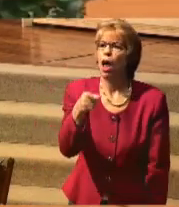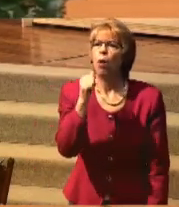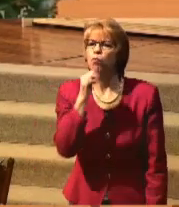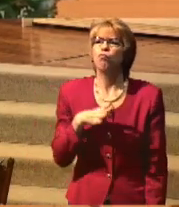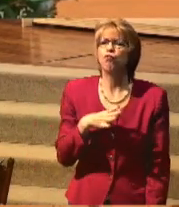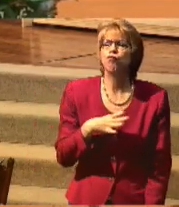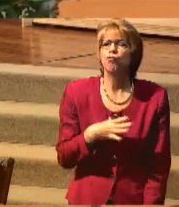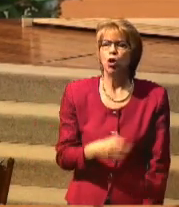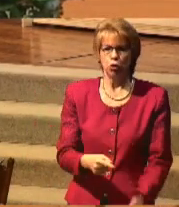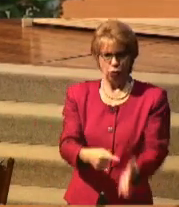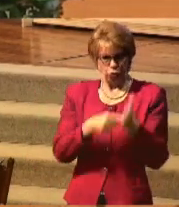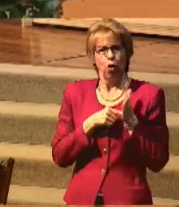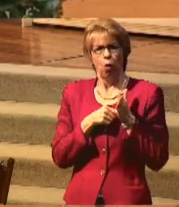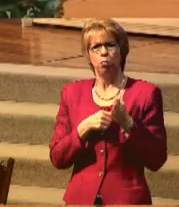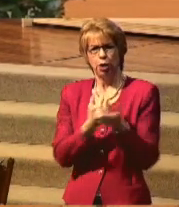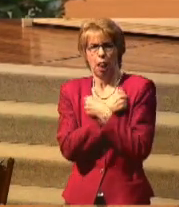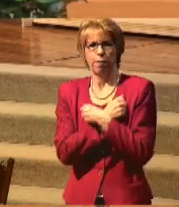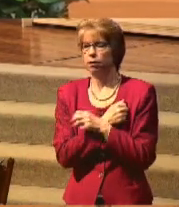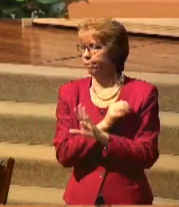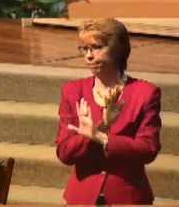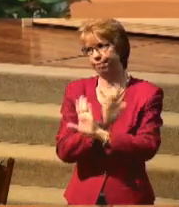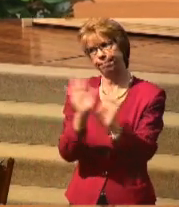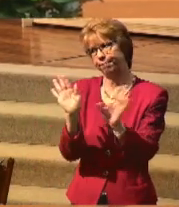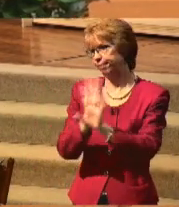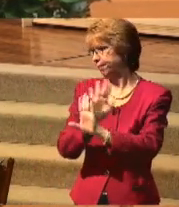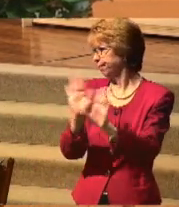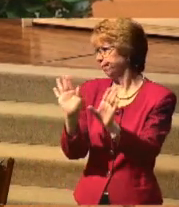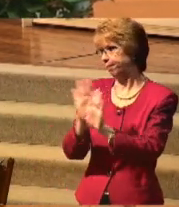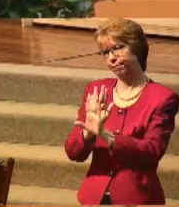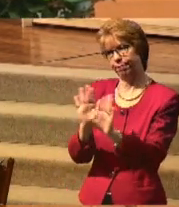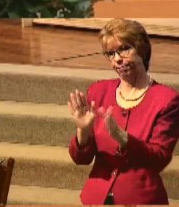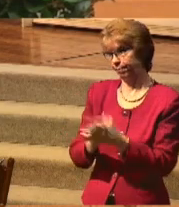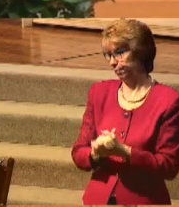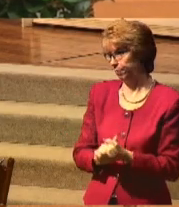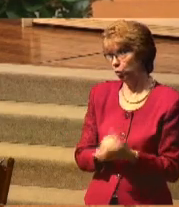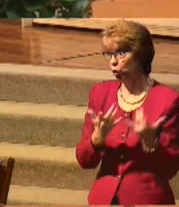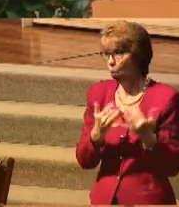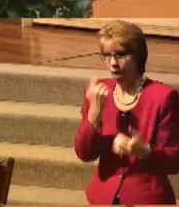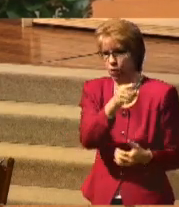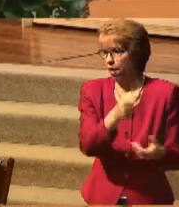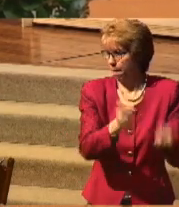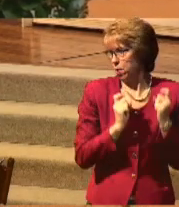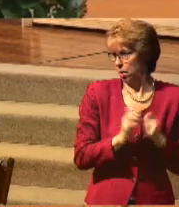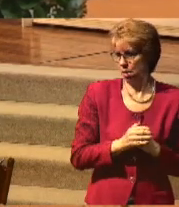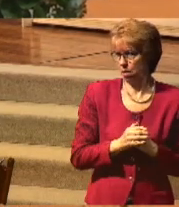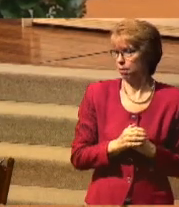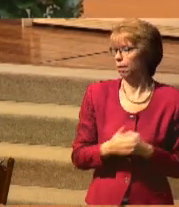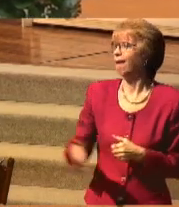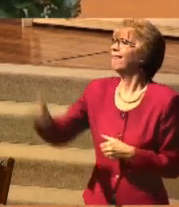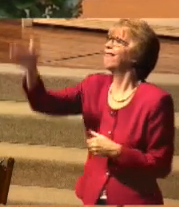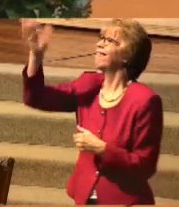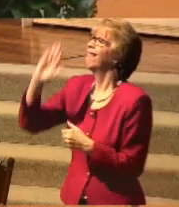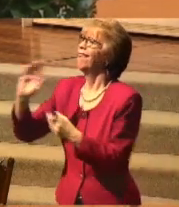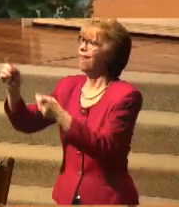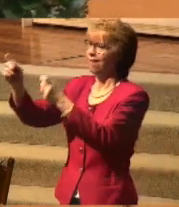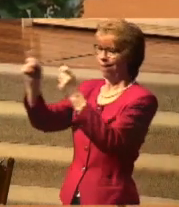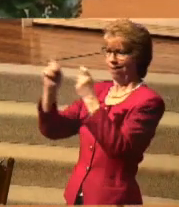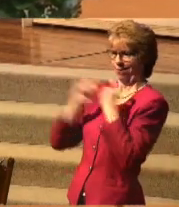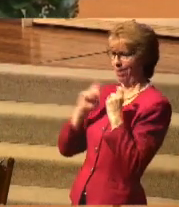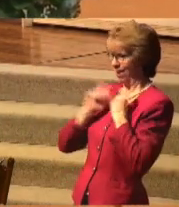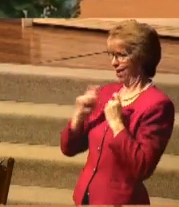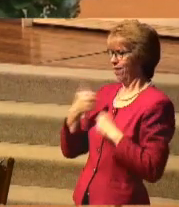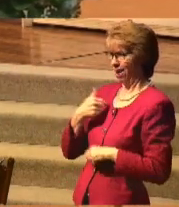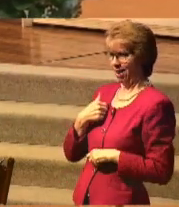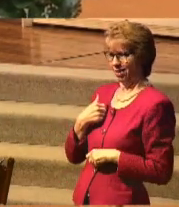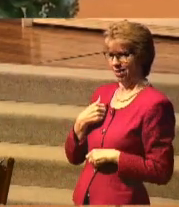me that love, gave me, you know, no. God gave to us. Romans chapter 5, verse